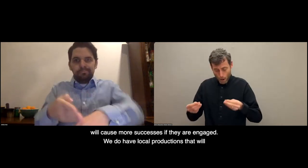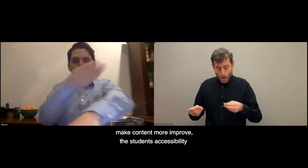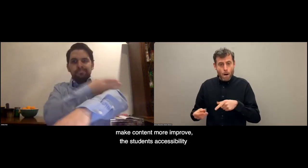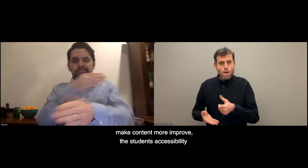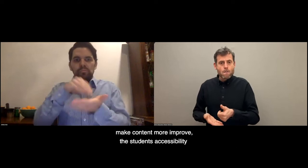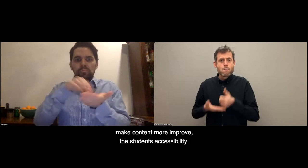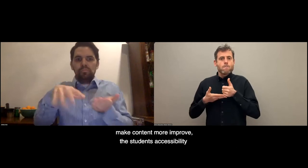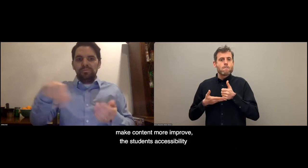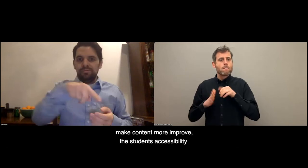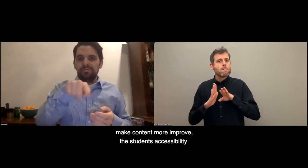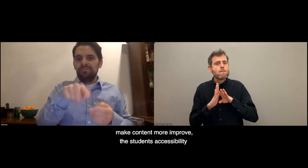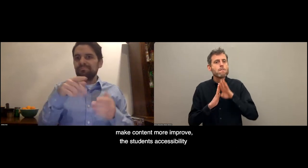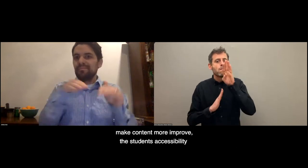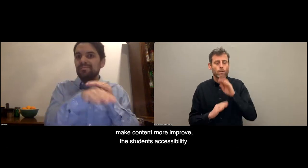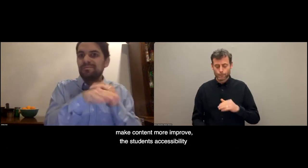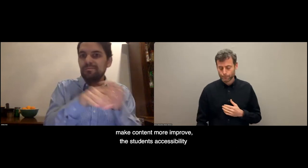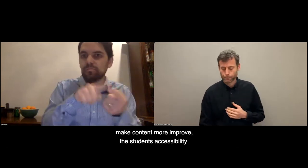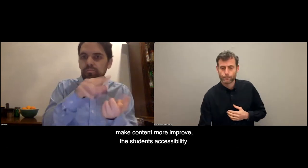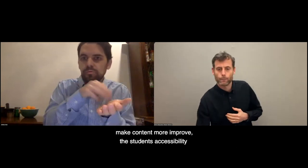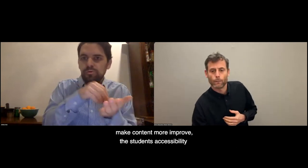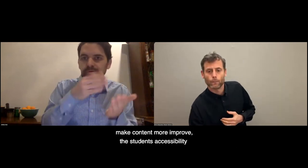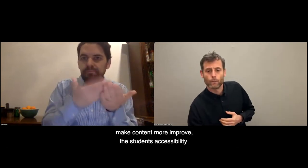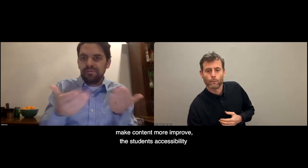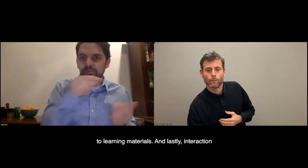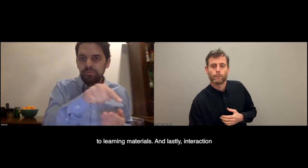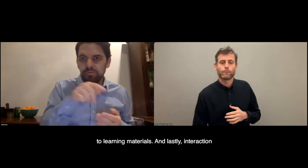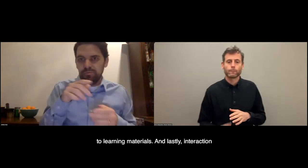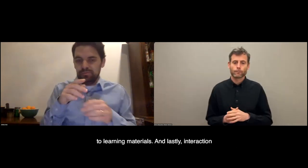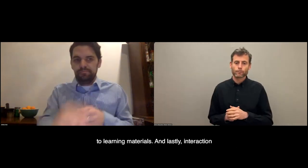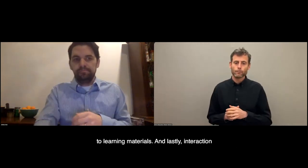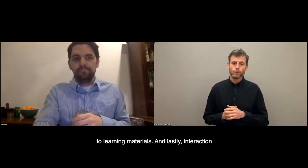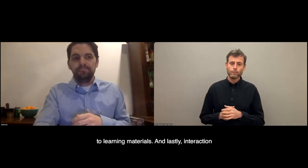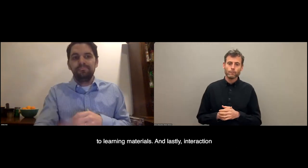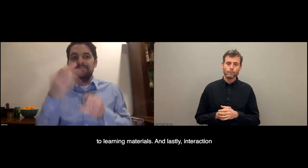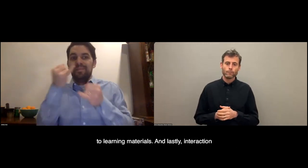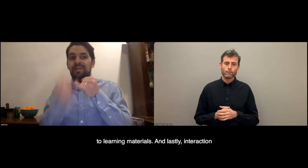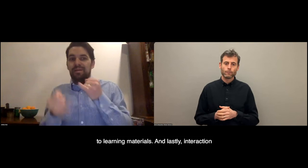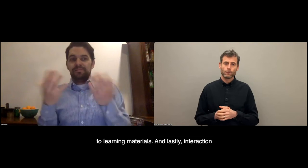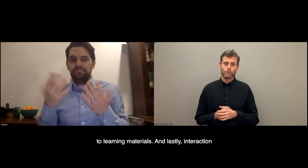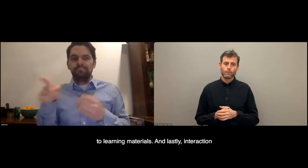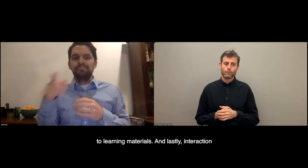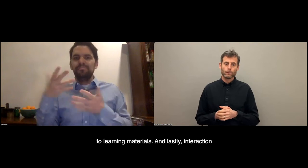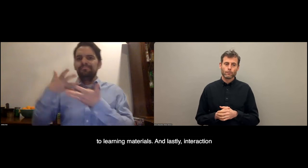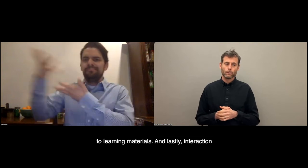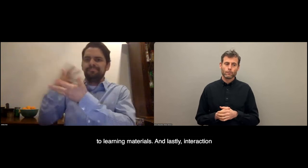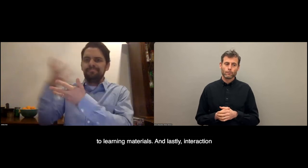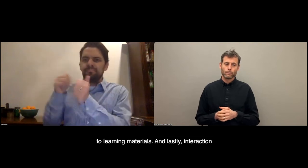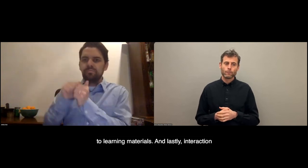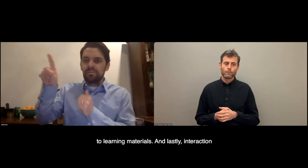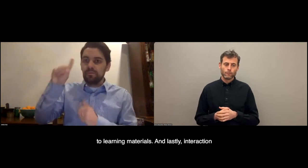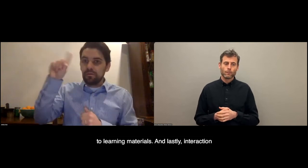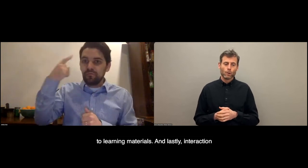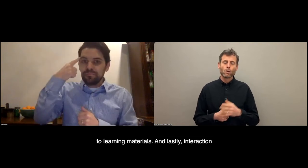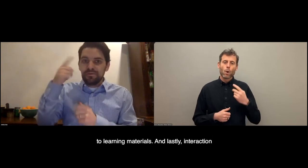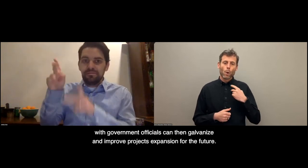productions that will make content, will improve the students' accessibility to learning materials. And